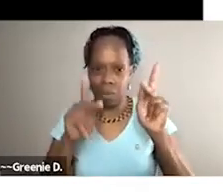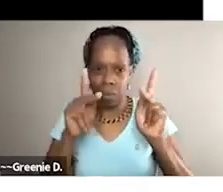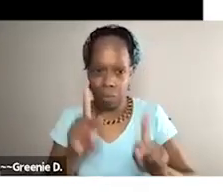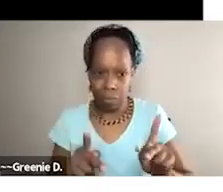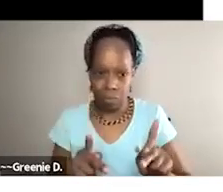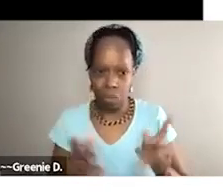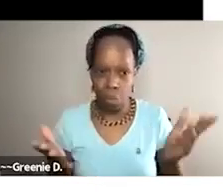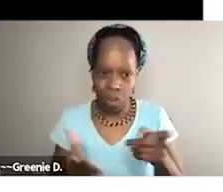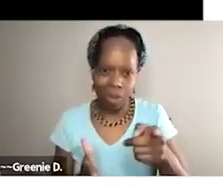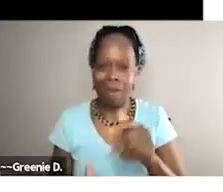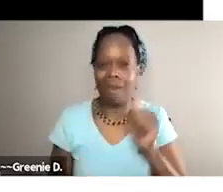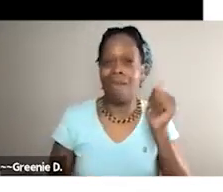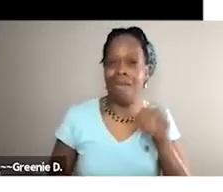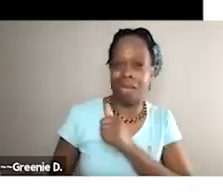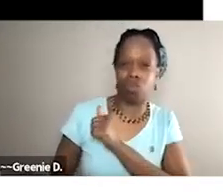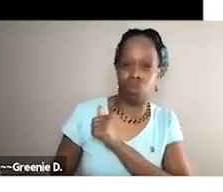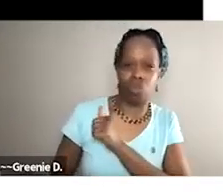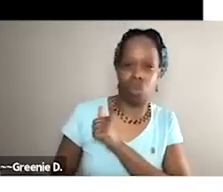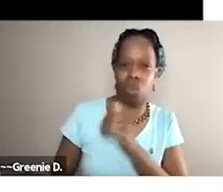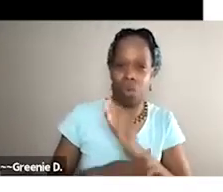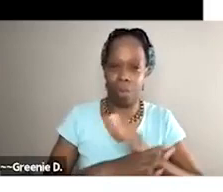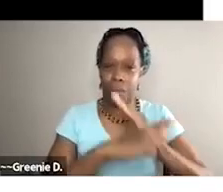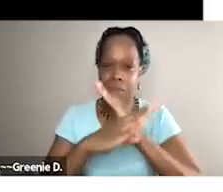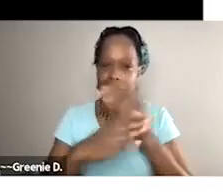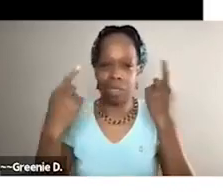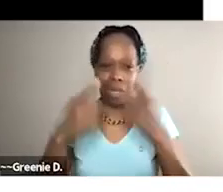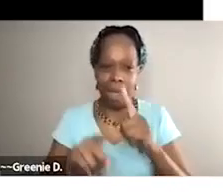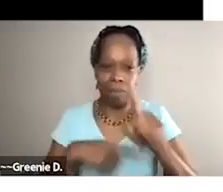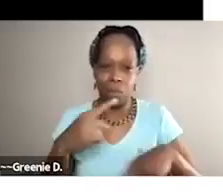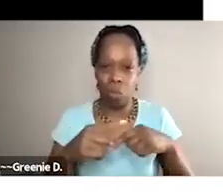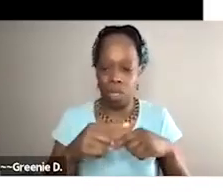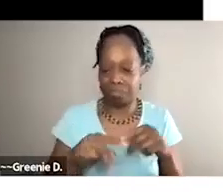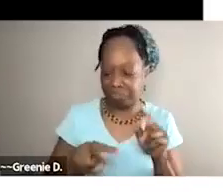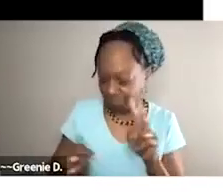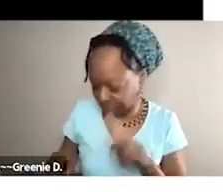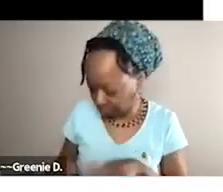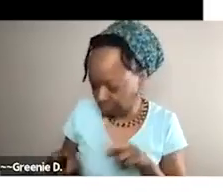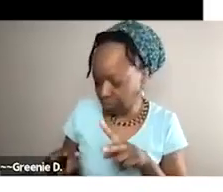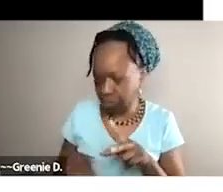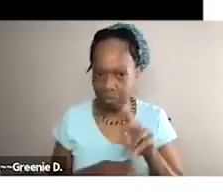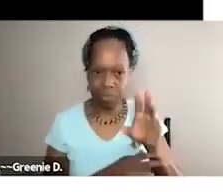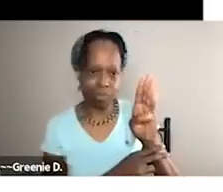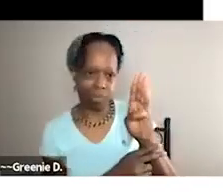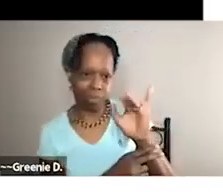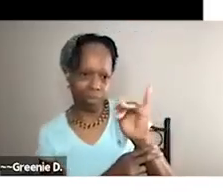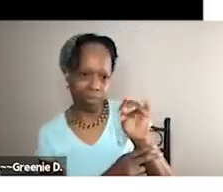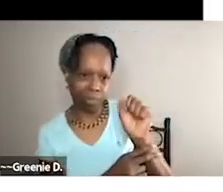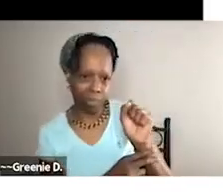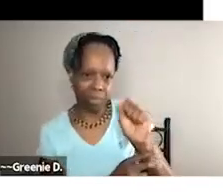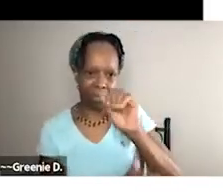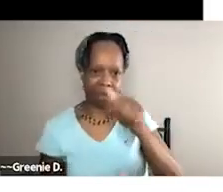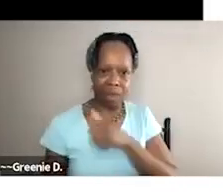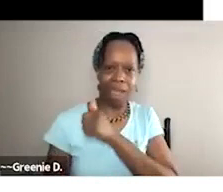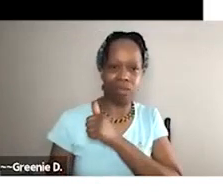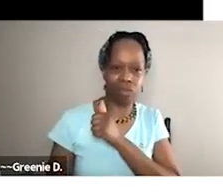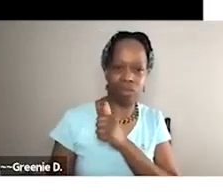So these happen when prejudices, attitudes, biases, stigma, all of these things